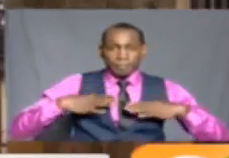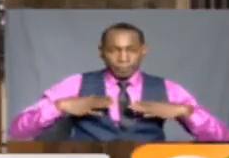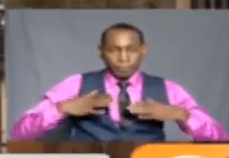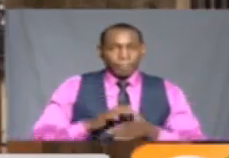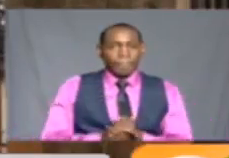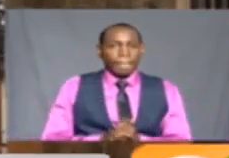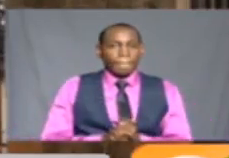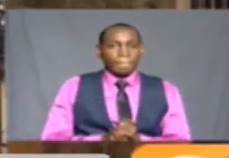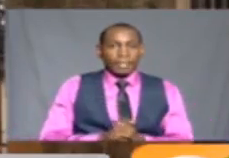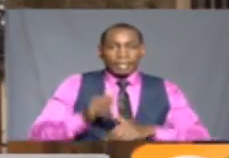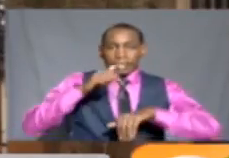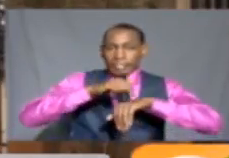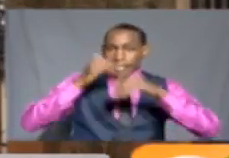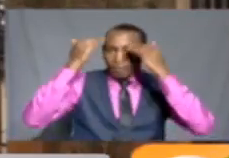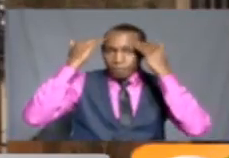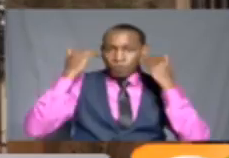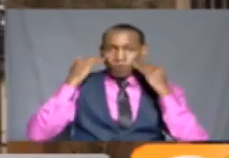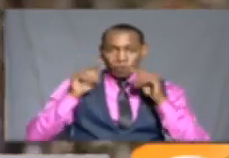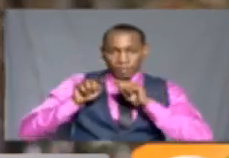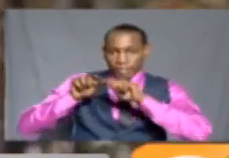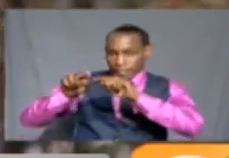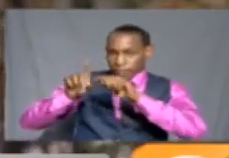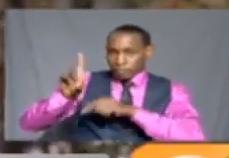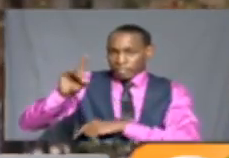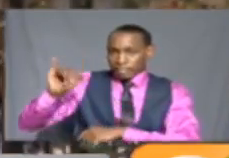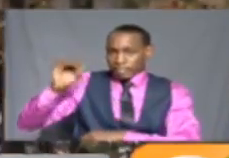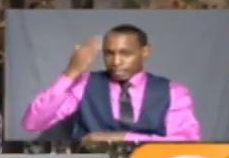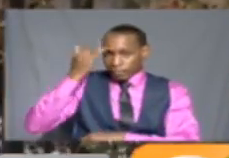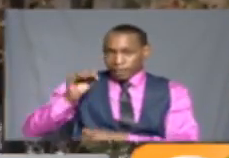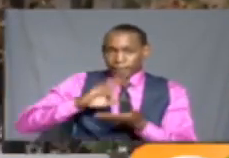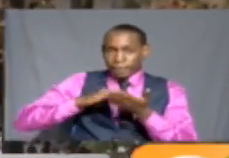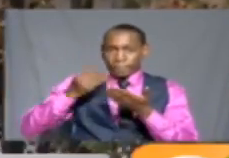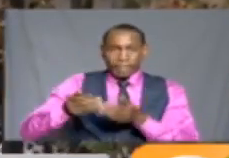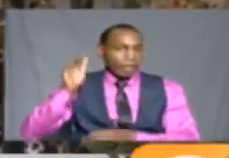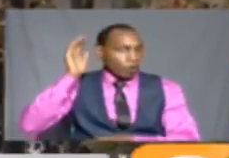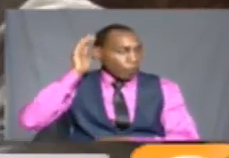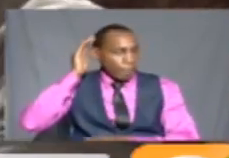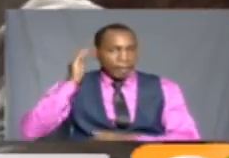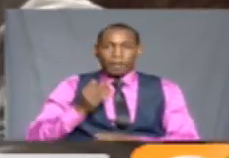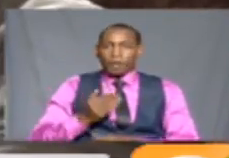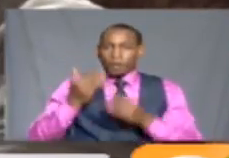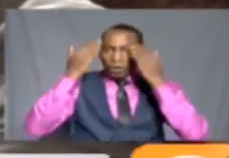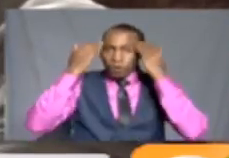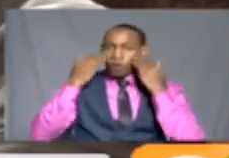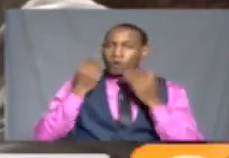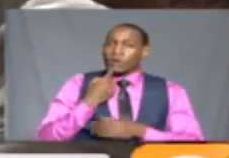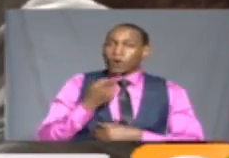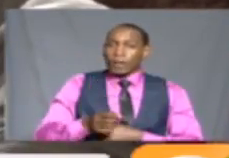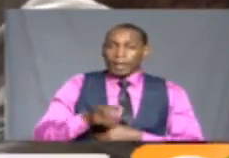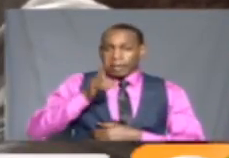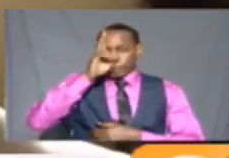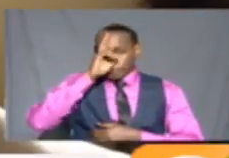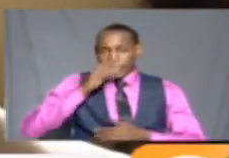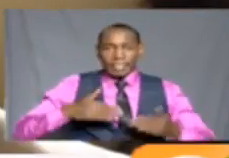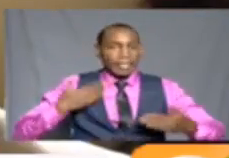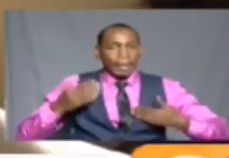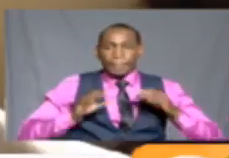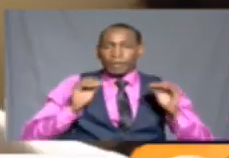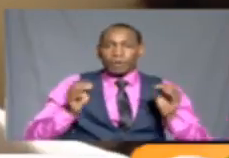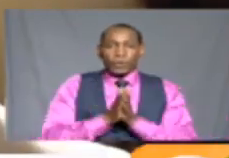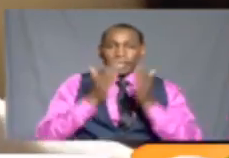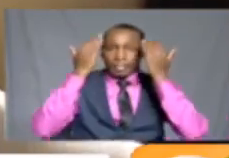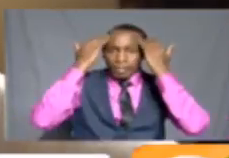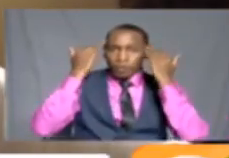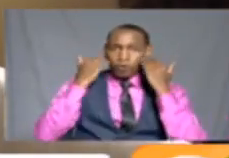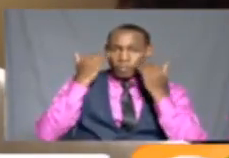risk. While the court is accusing DCI of failure to obey court orders, detectives are also not happy with the